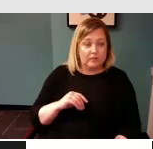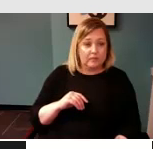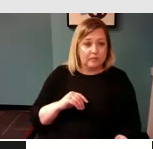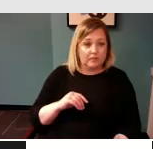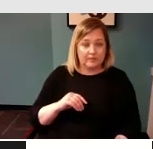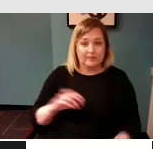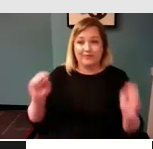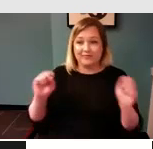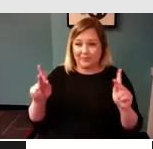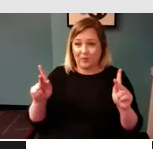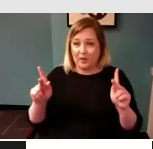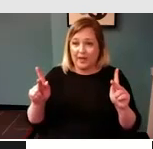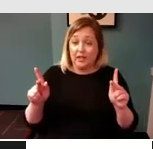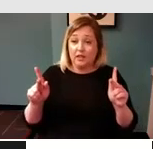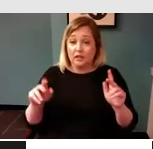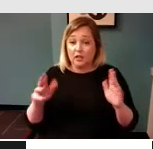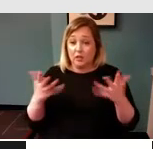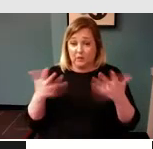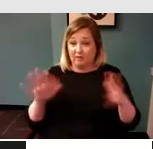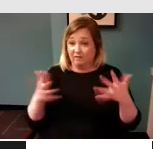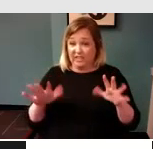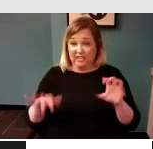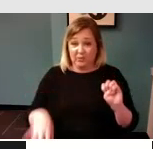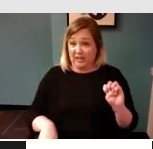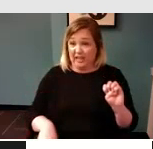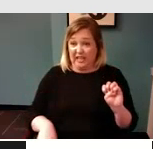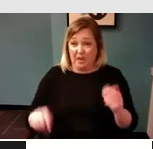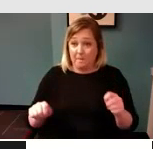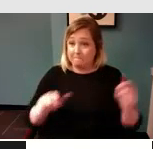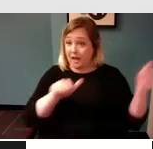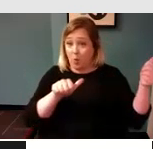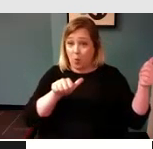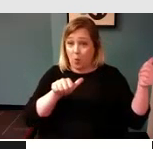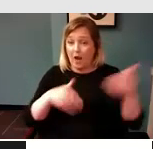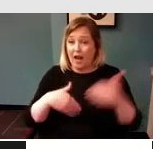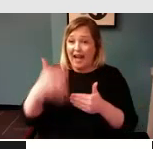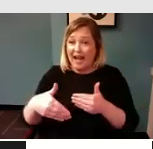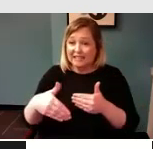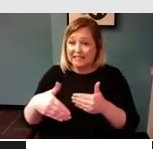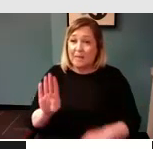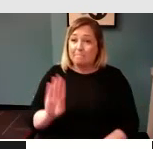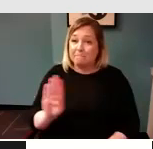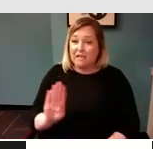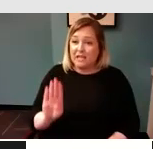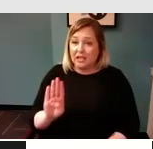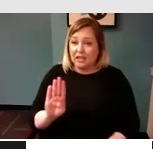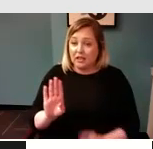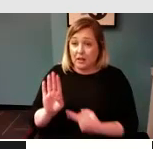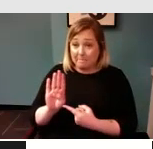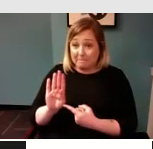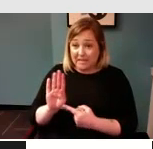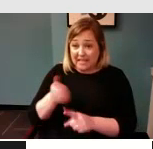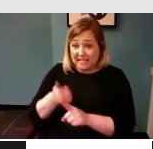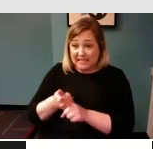Okay, so we are done with E. The next node in order is going to be B. Again, B is a sink node, and in